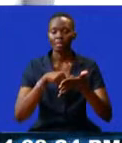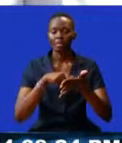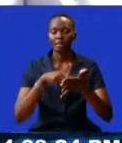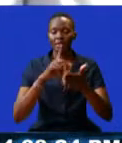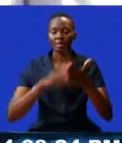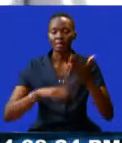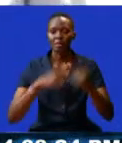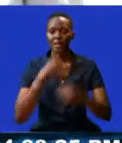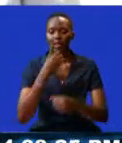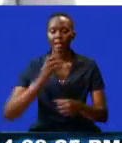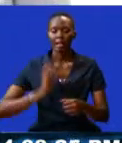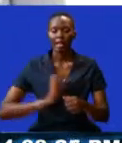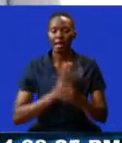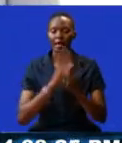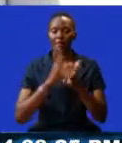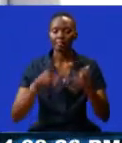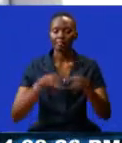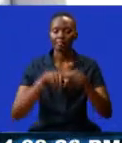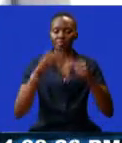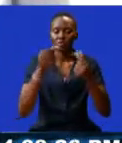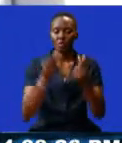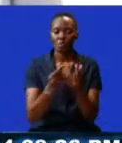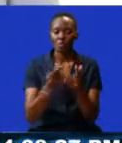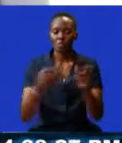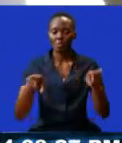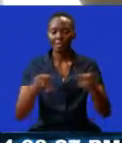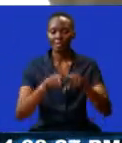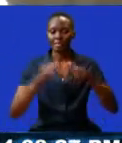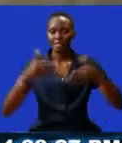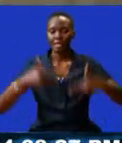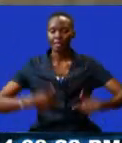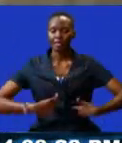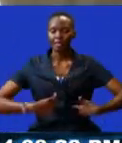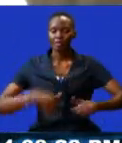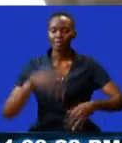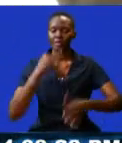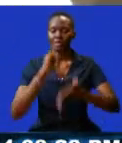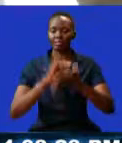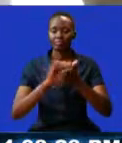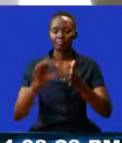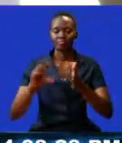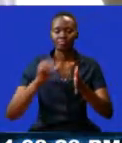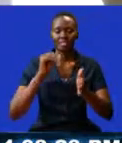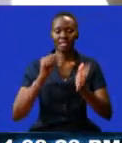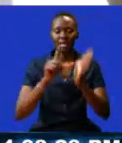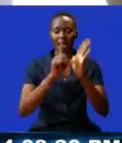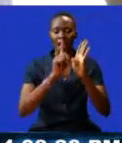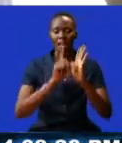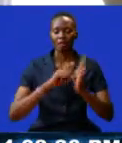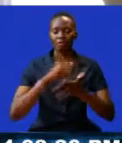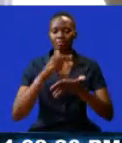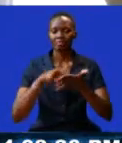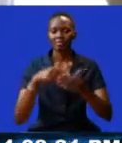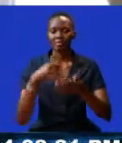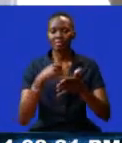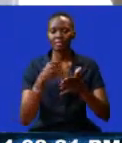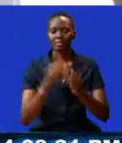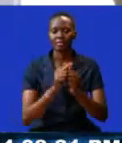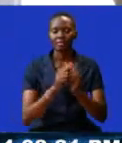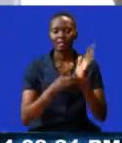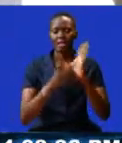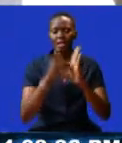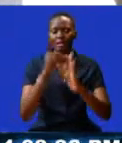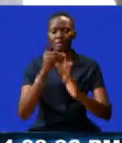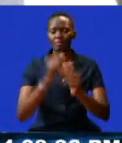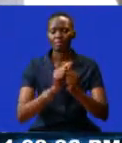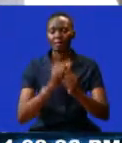our people, our groups, or our youth, it's the taking a loan. This is a devolved loan. It is a loan which